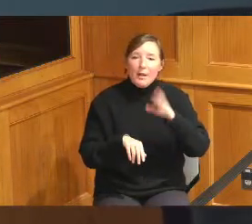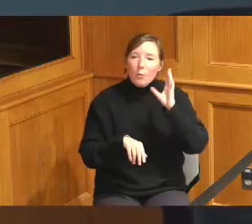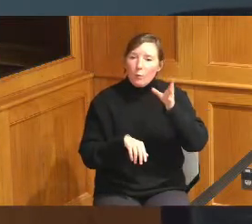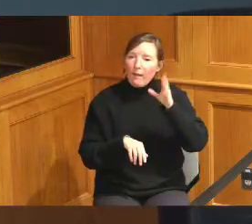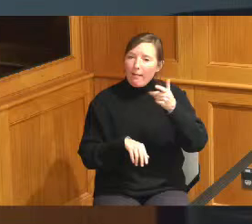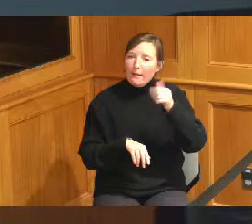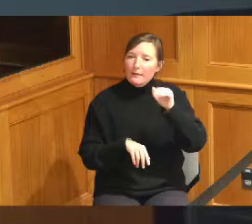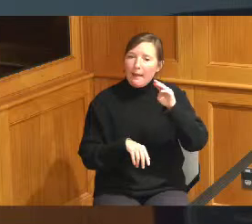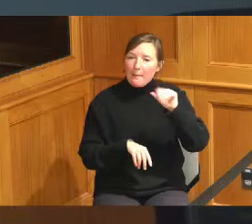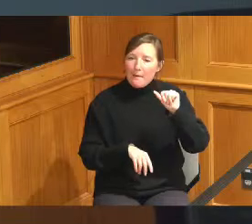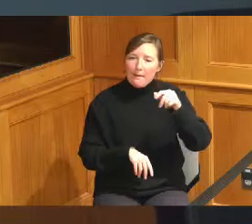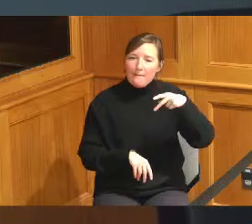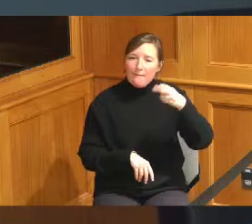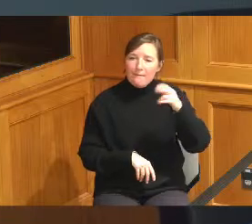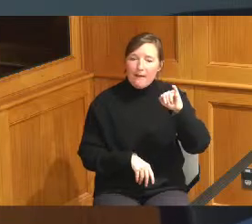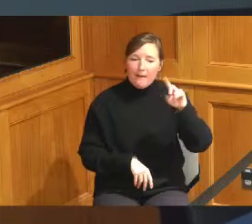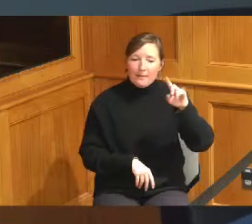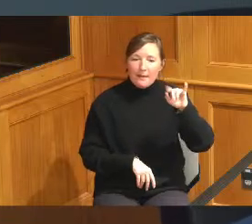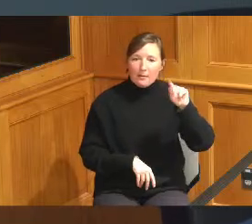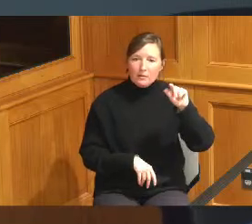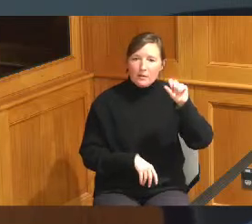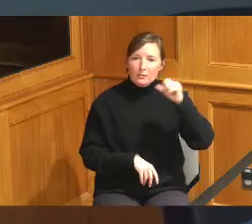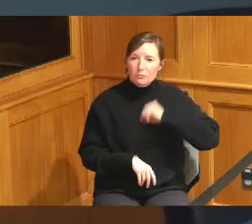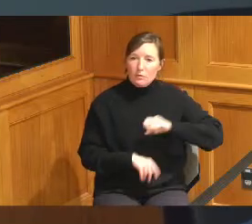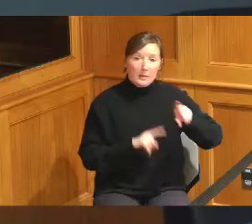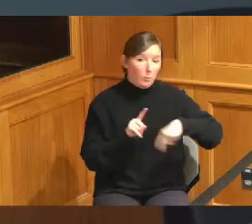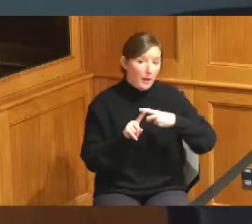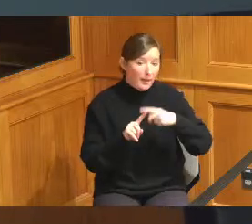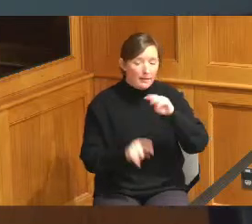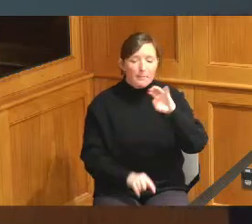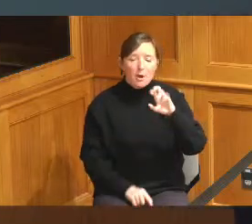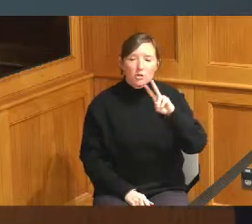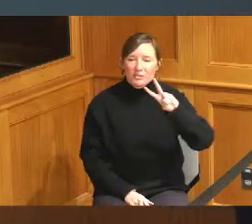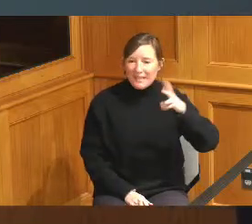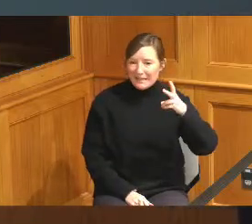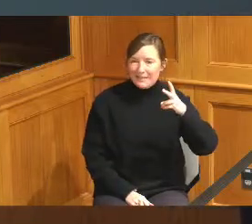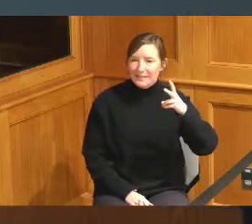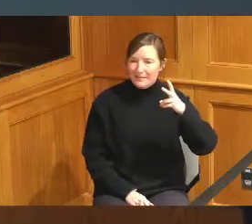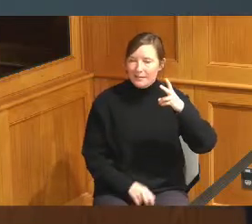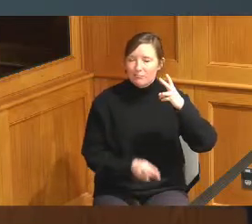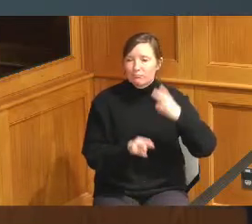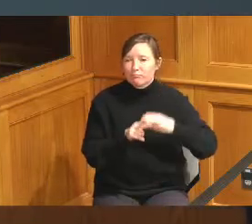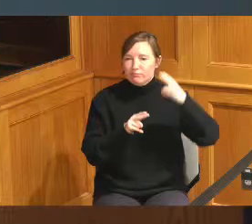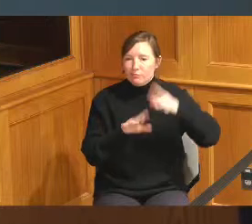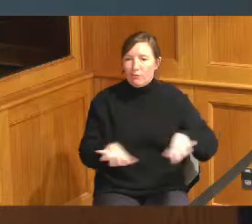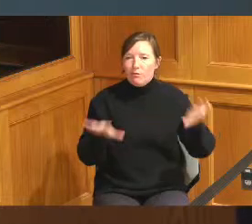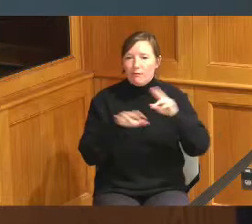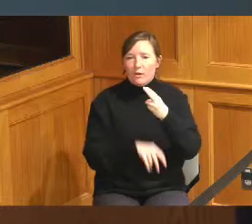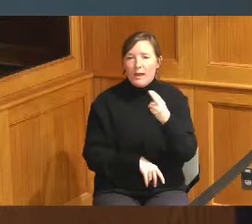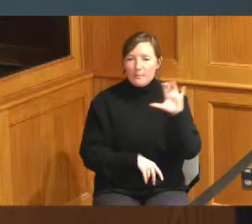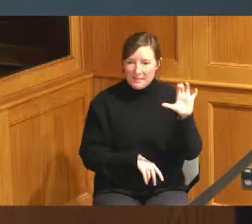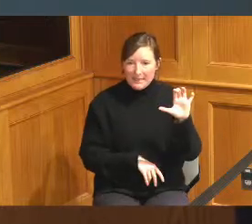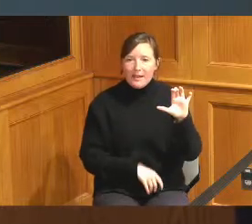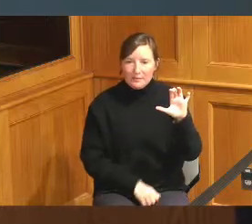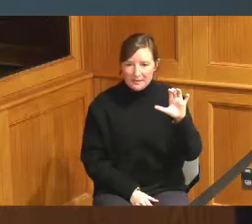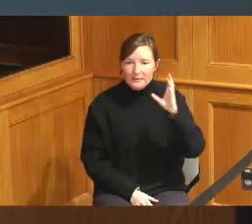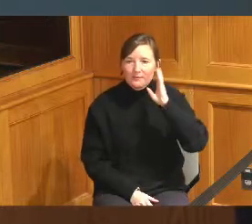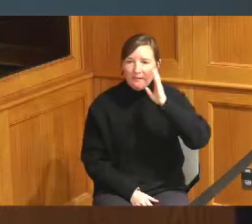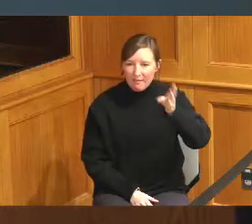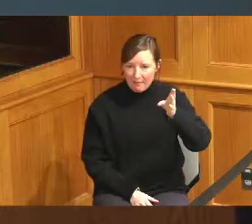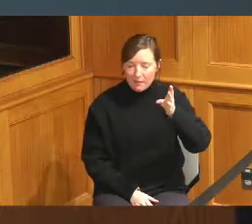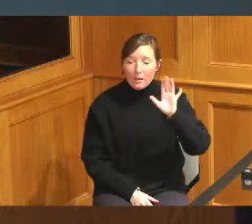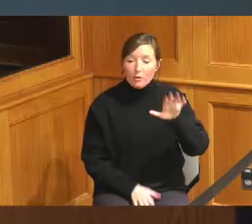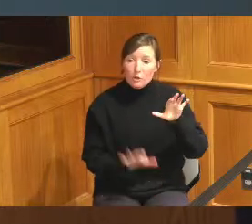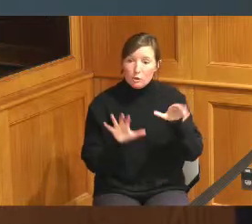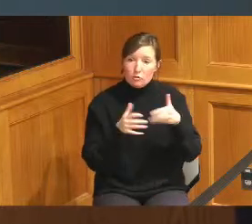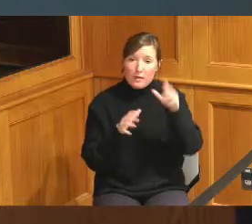Phi Delta Sorority Inc. Day, on March the 2nd in all of Hamilton County. And their